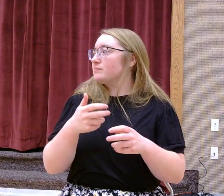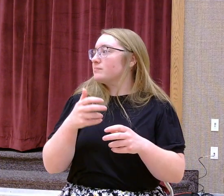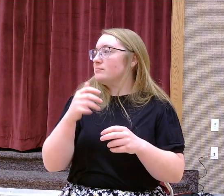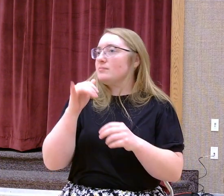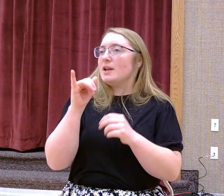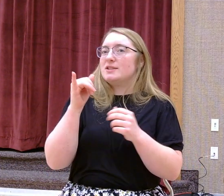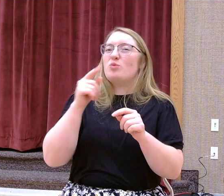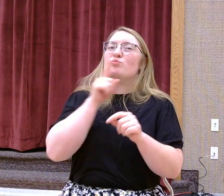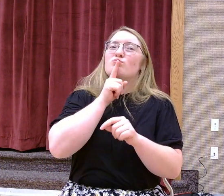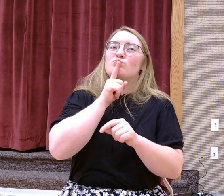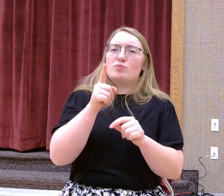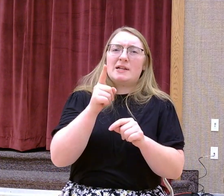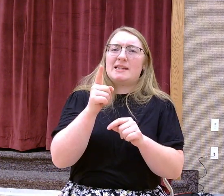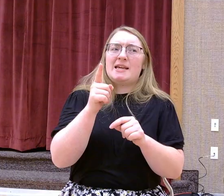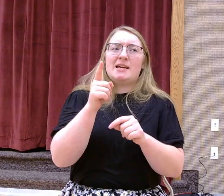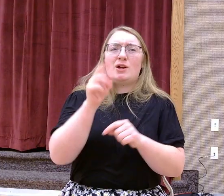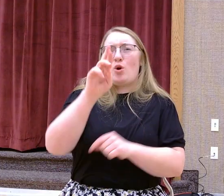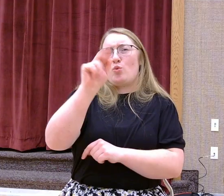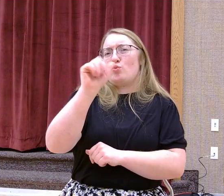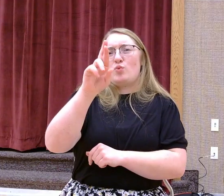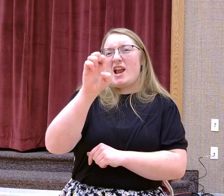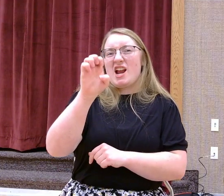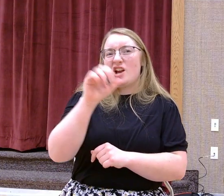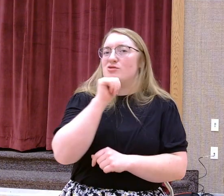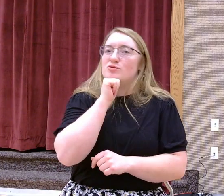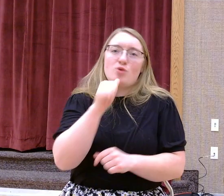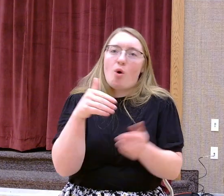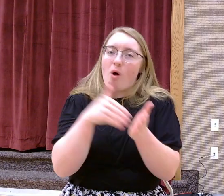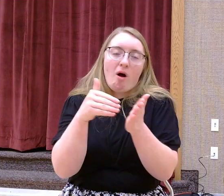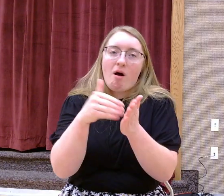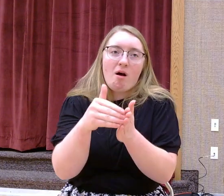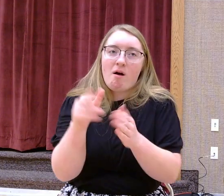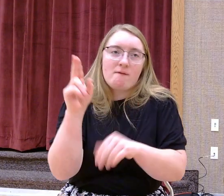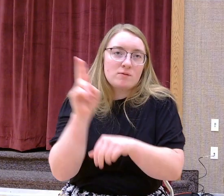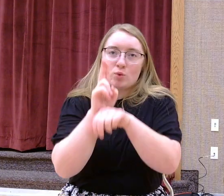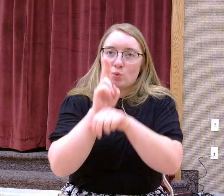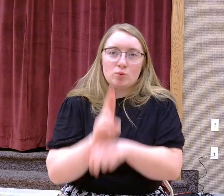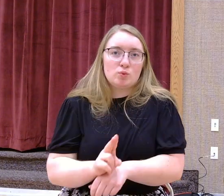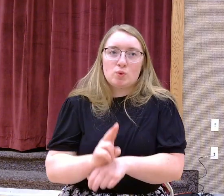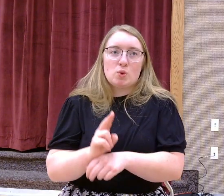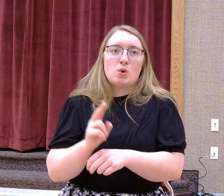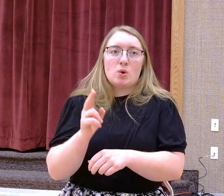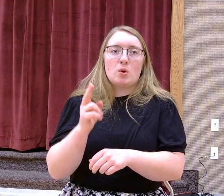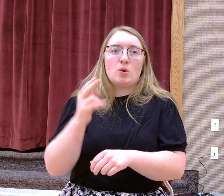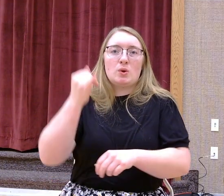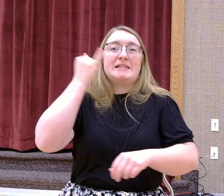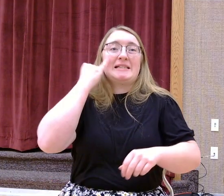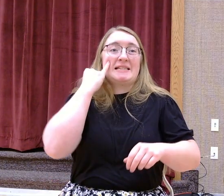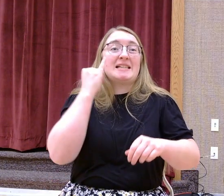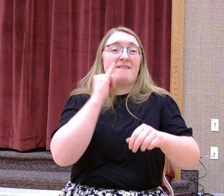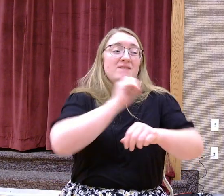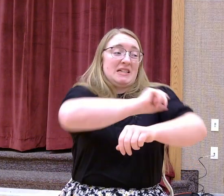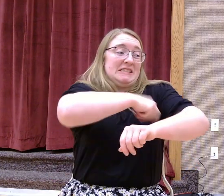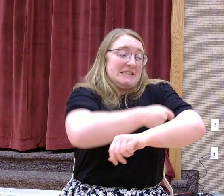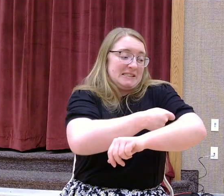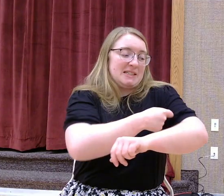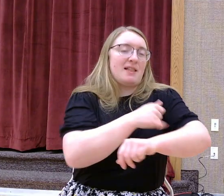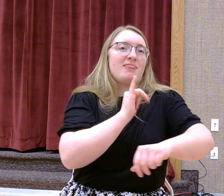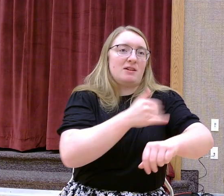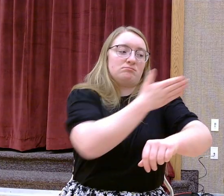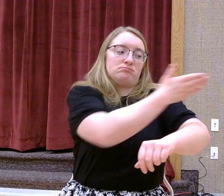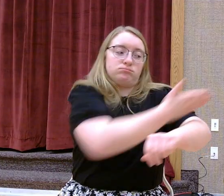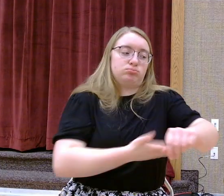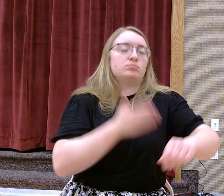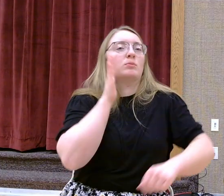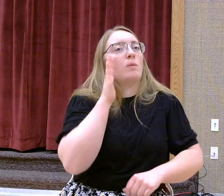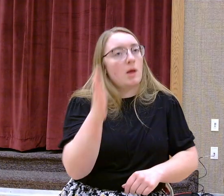gone, you're not gonna use a tourniquet, because most of the time, a tourniquet comes into us, that limb's gone. That limb's not gonna make it, you know, if